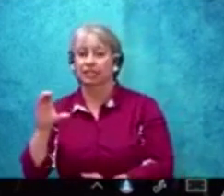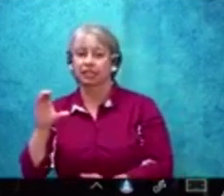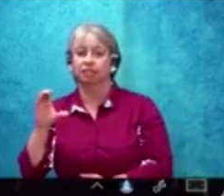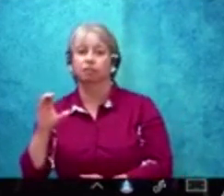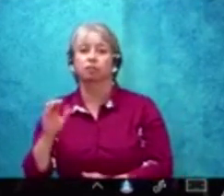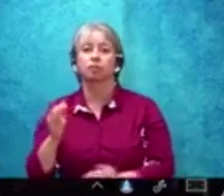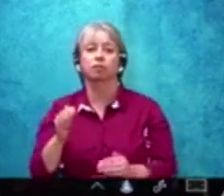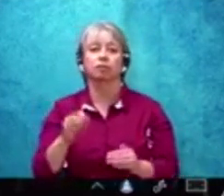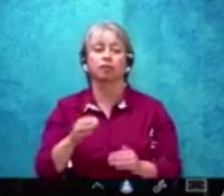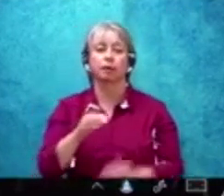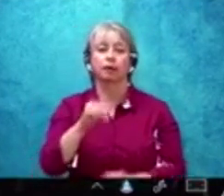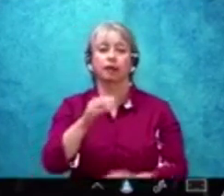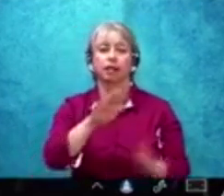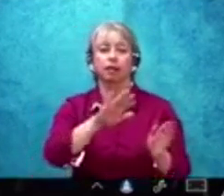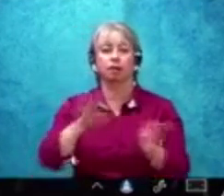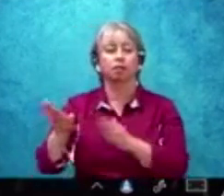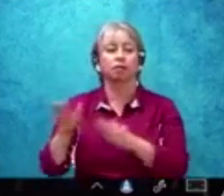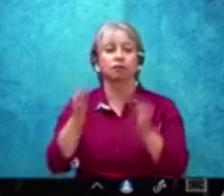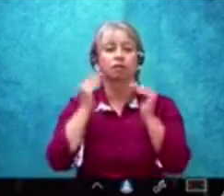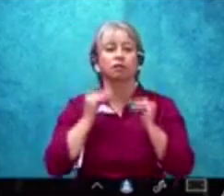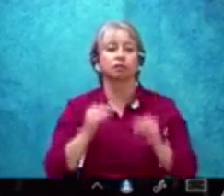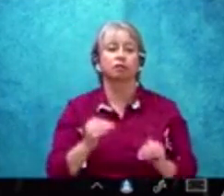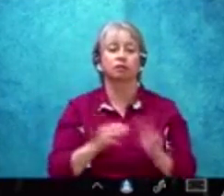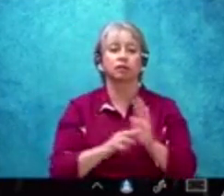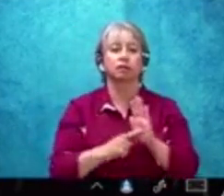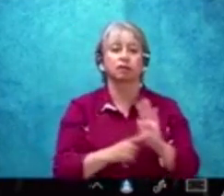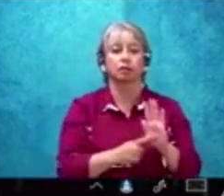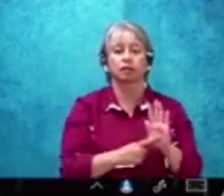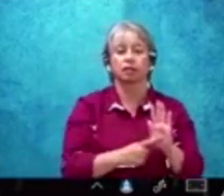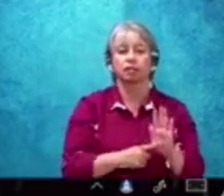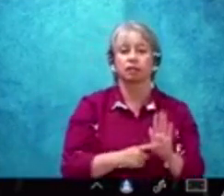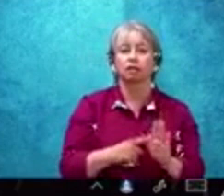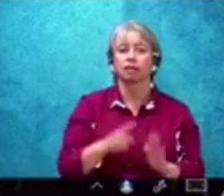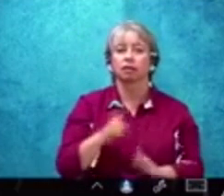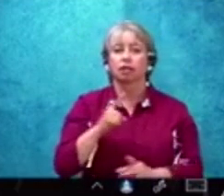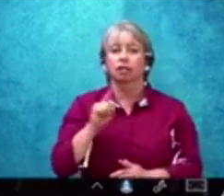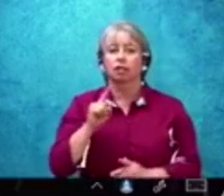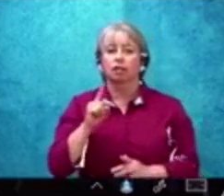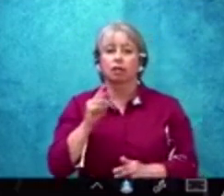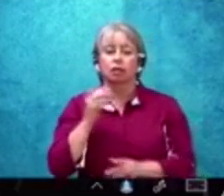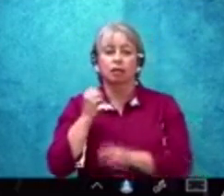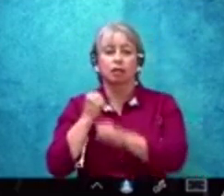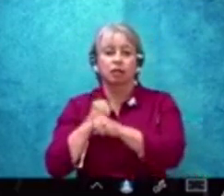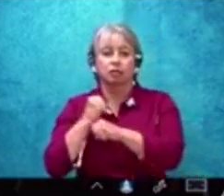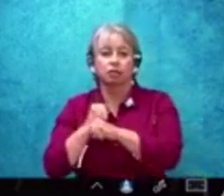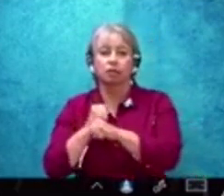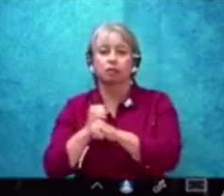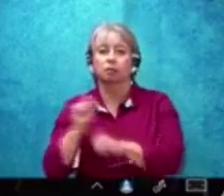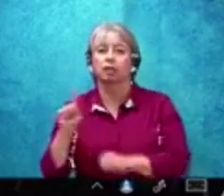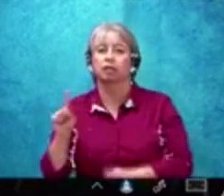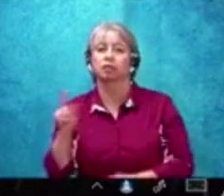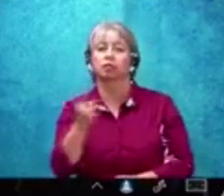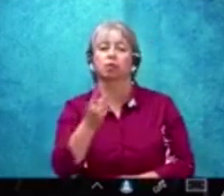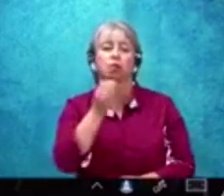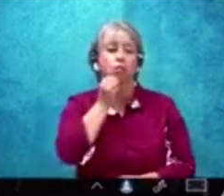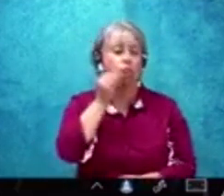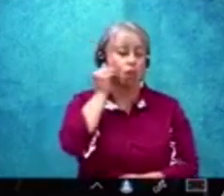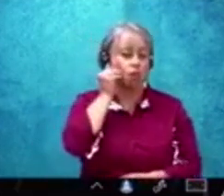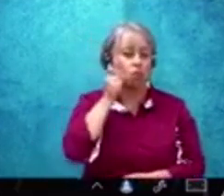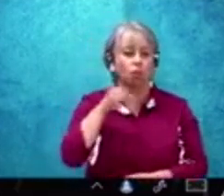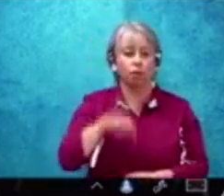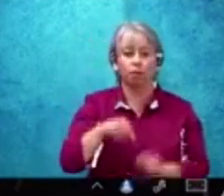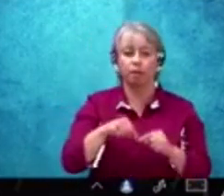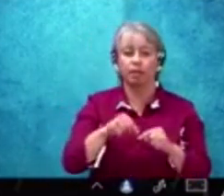2. Find the distance between home base and second base and round to the nearest tenth. Some of you are probably wishing that you're